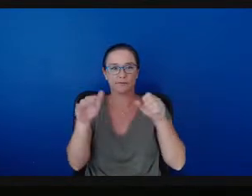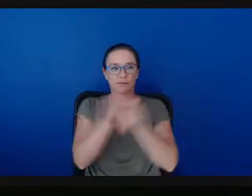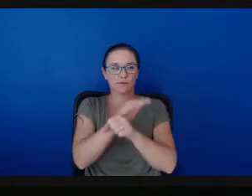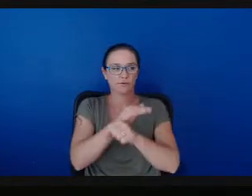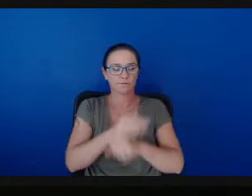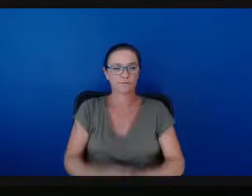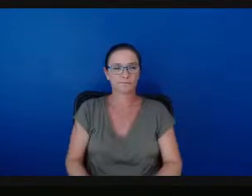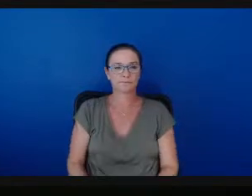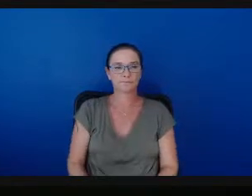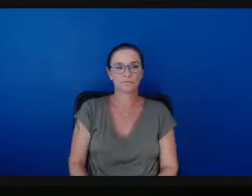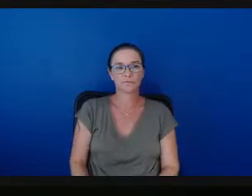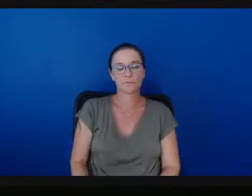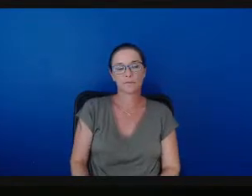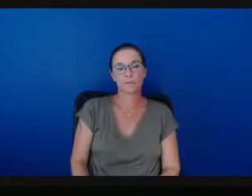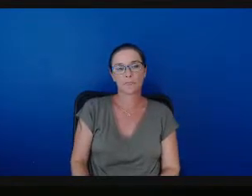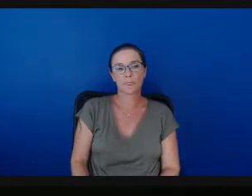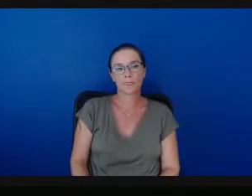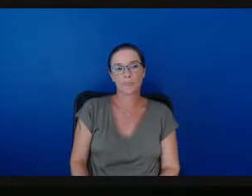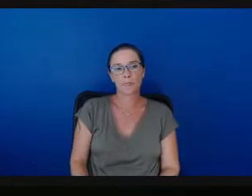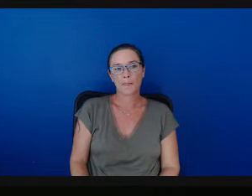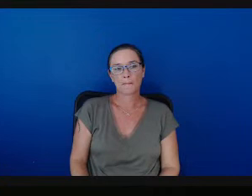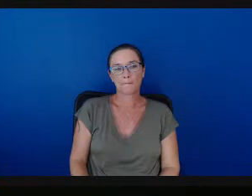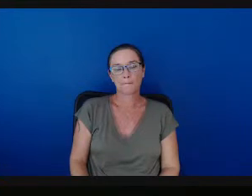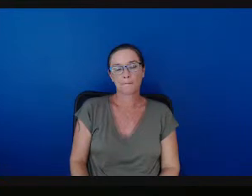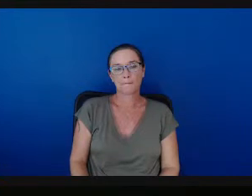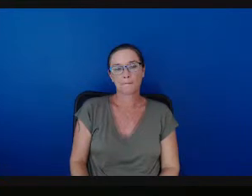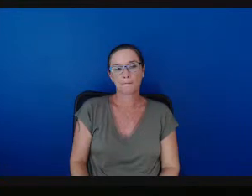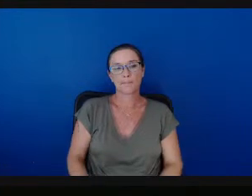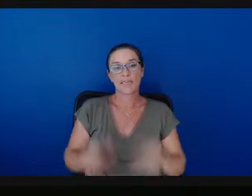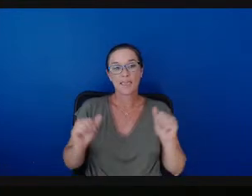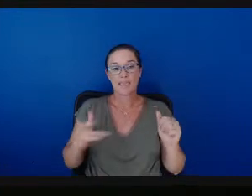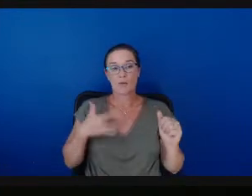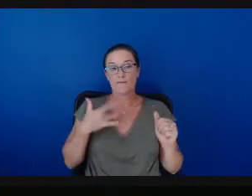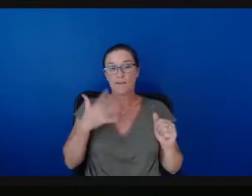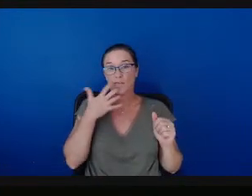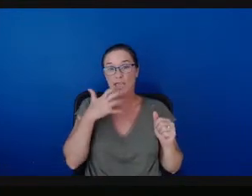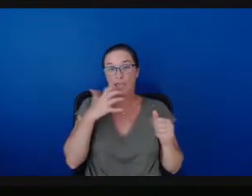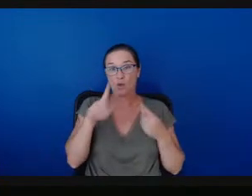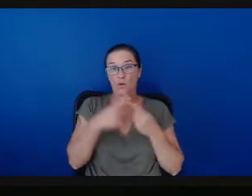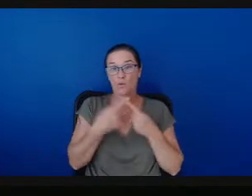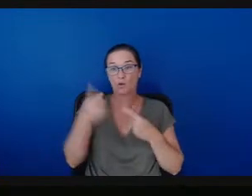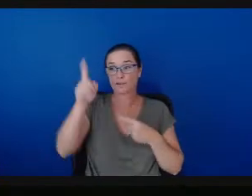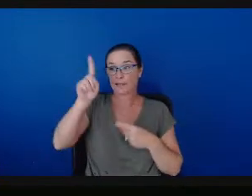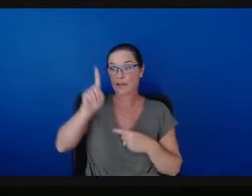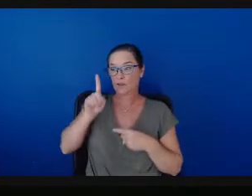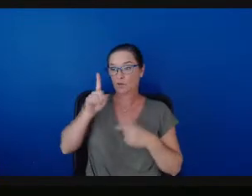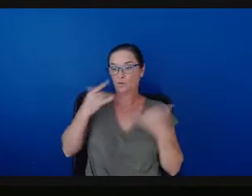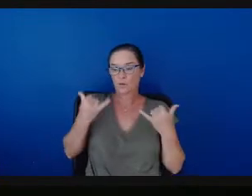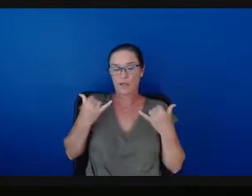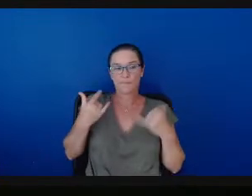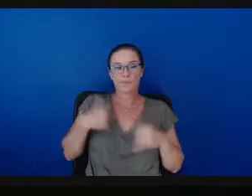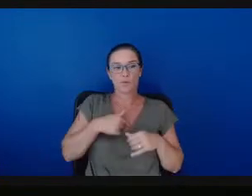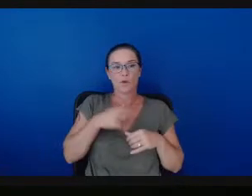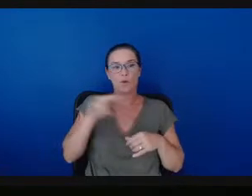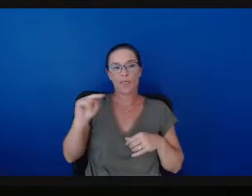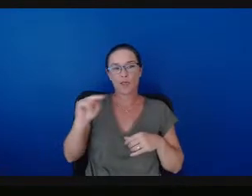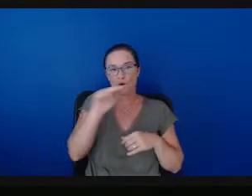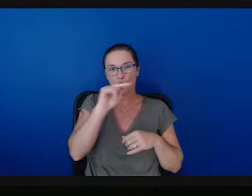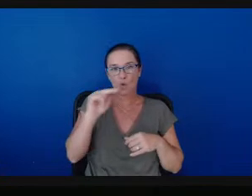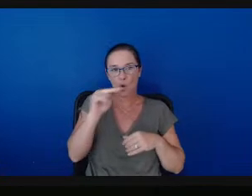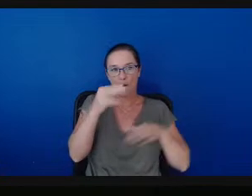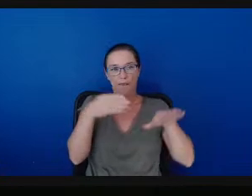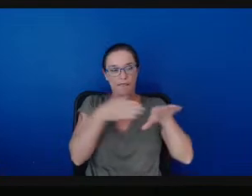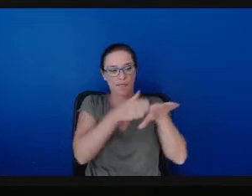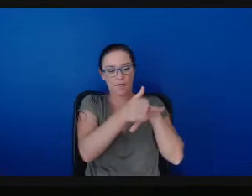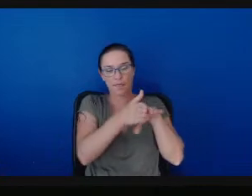And could we feel the heat from the volcano where we were today? So we were in the northern edge of the caldera. We could not